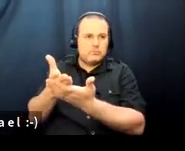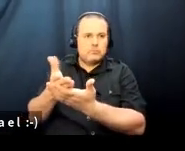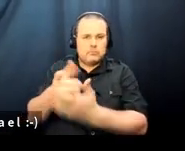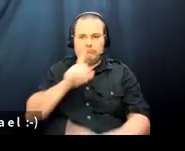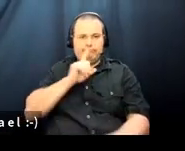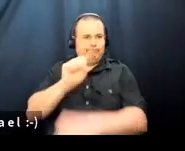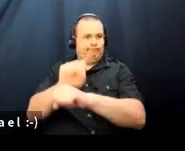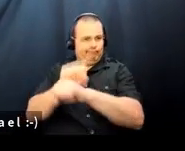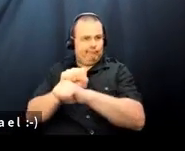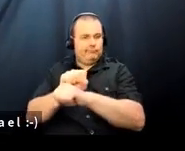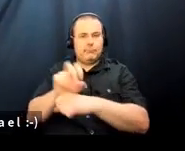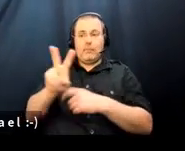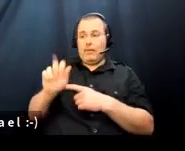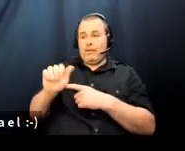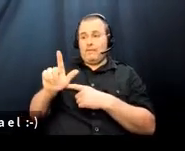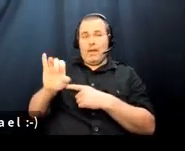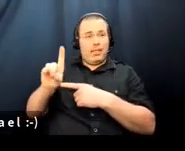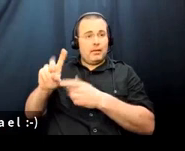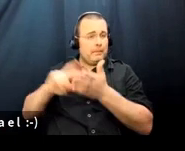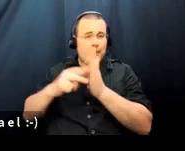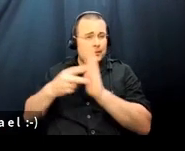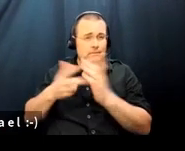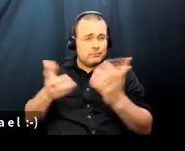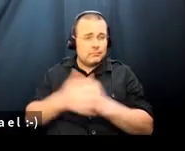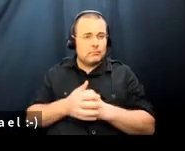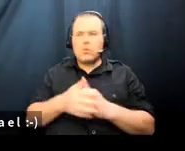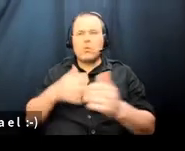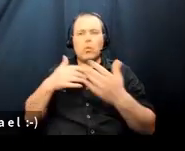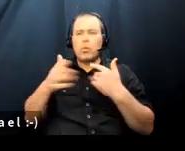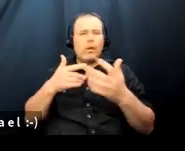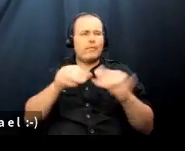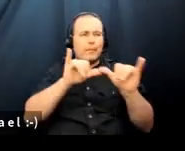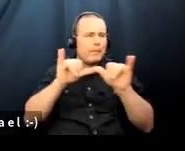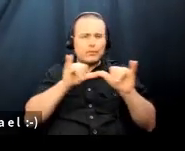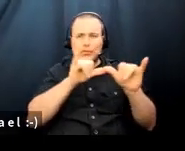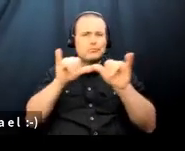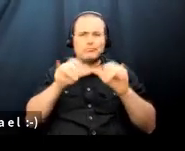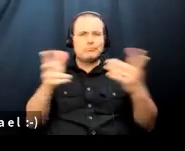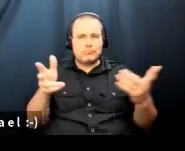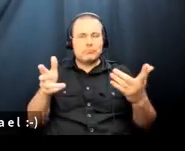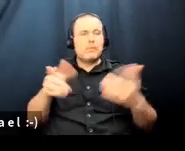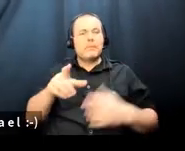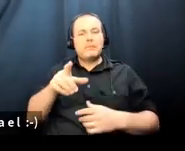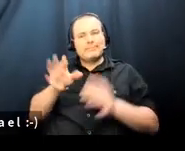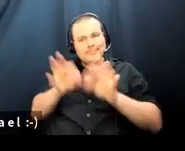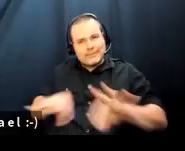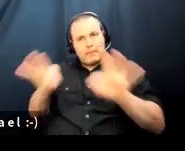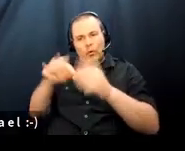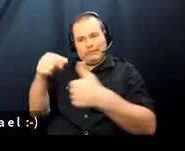Valid means that whatever measure we're using measures what it's supposed to